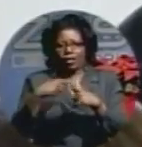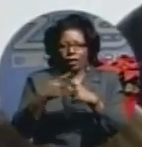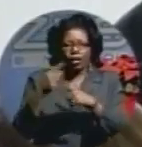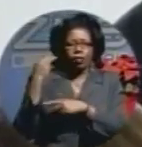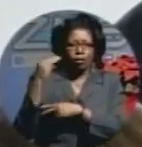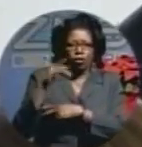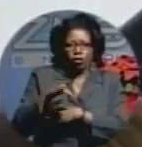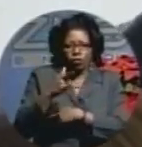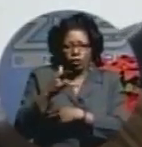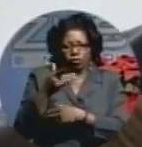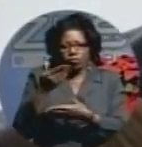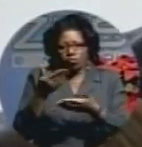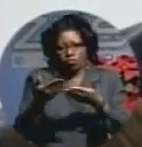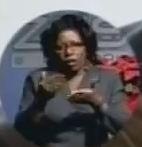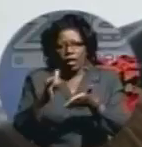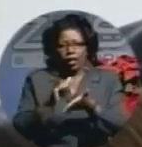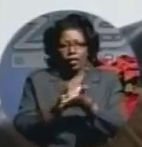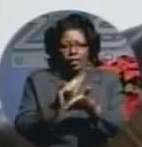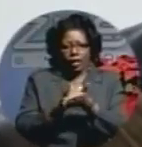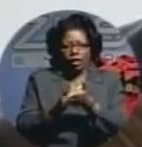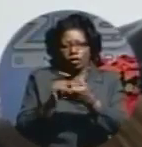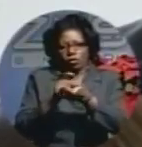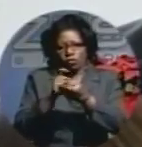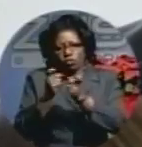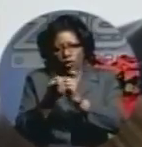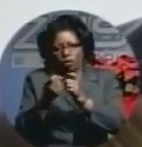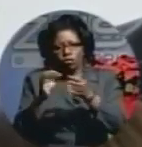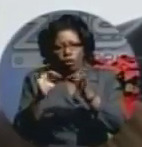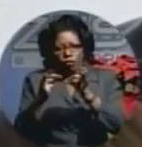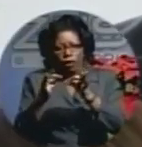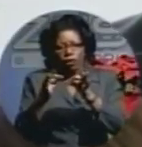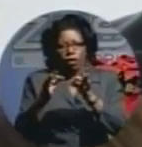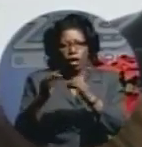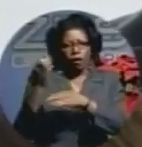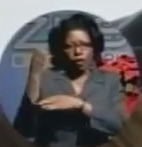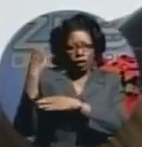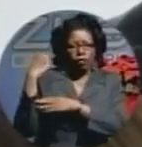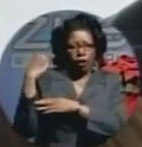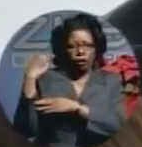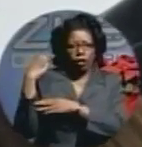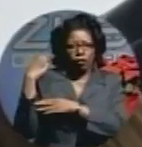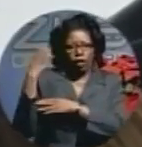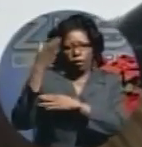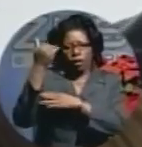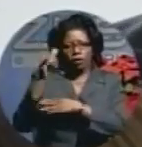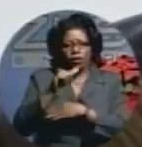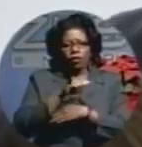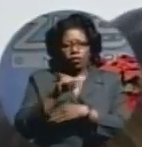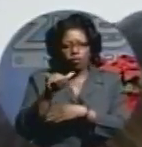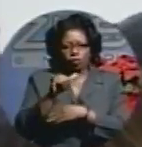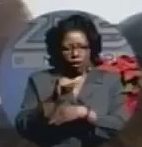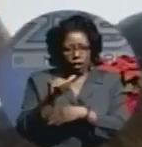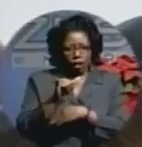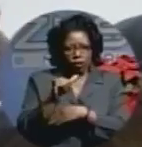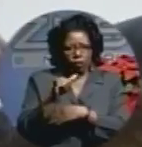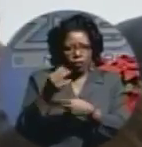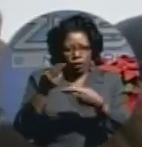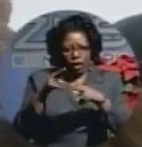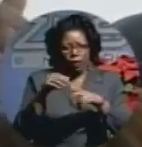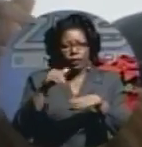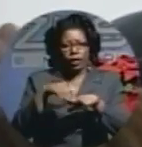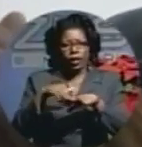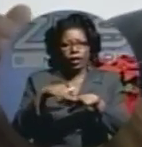might have felt that that adjustments needed to be made at the executive level, because the same kind of disparity exists in